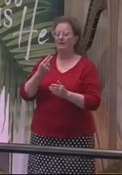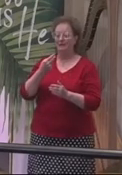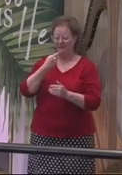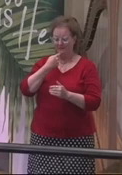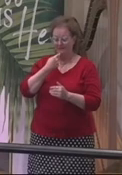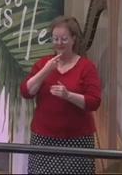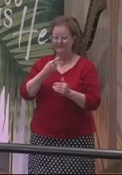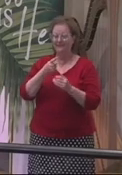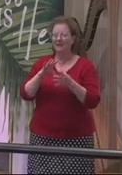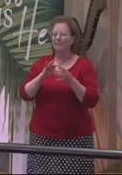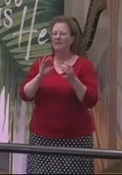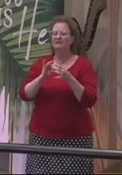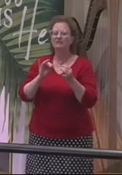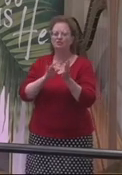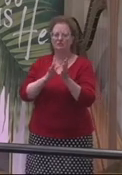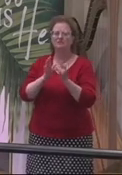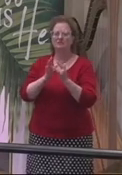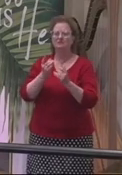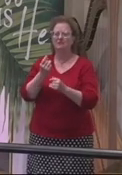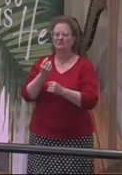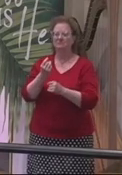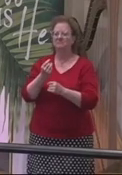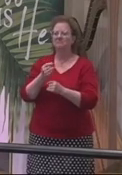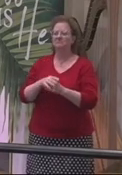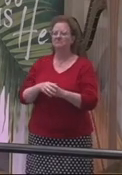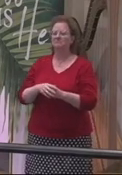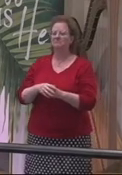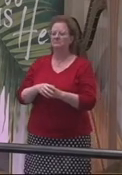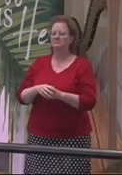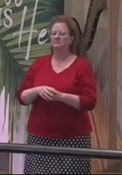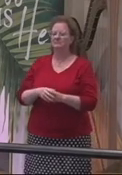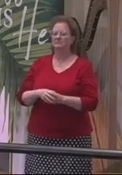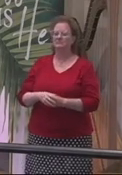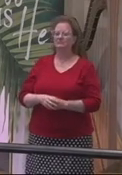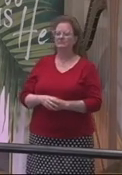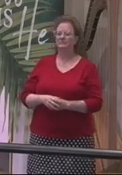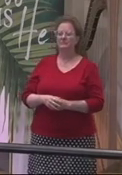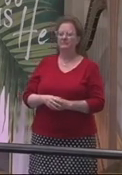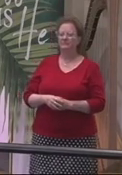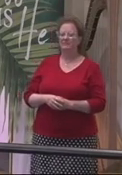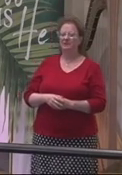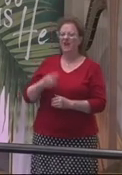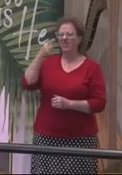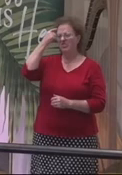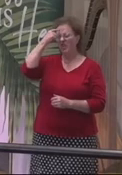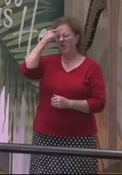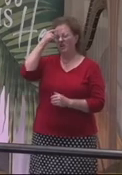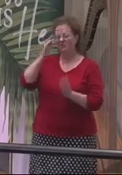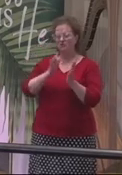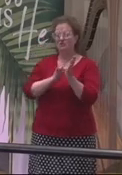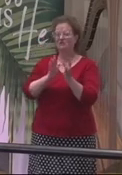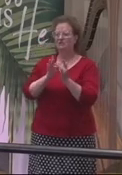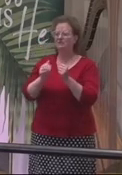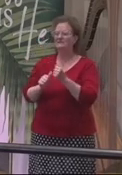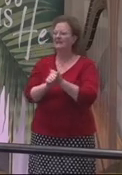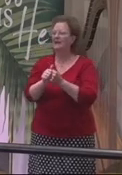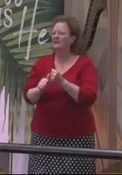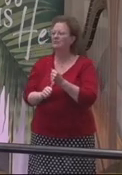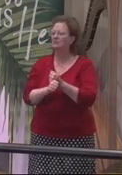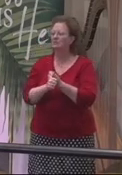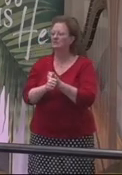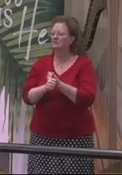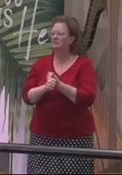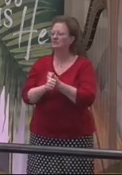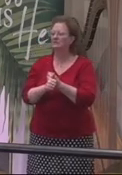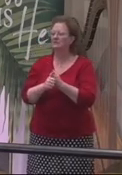political message. He was too dangerous. They had a